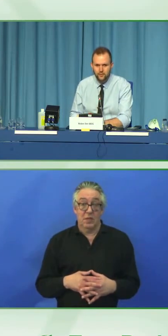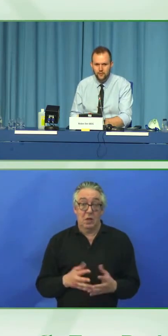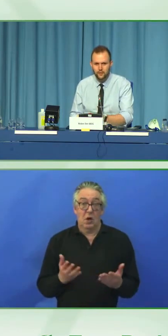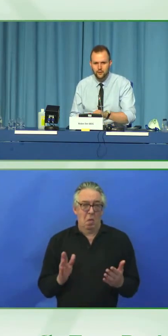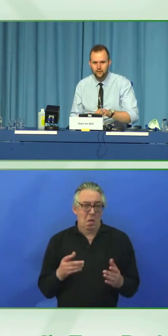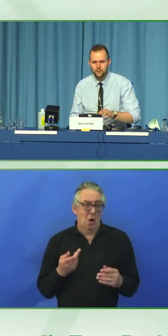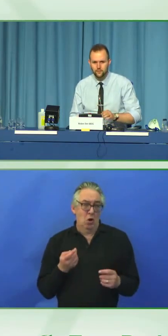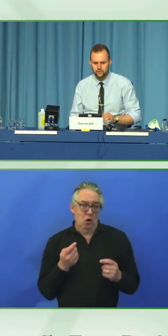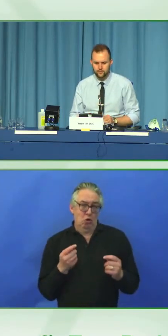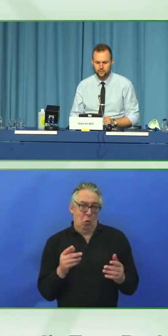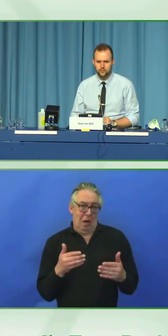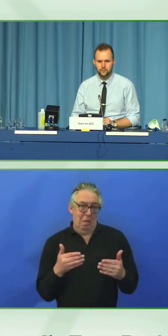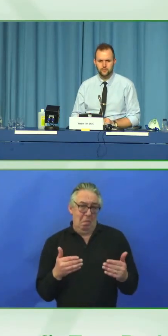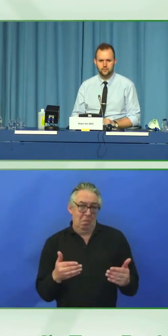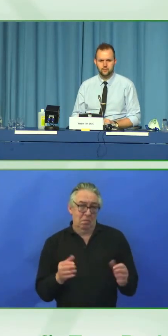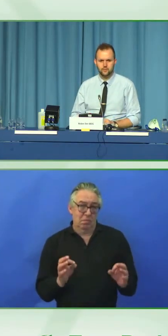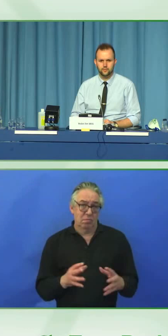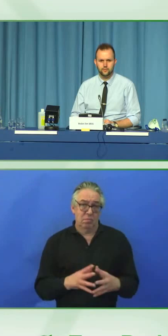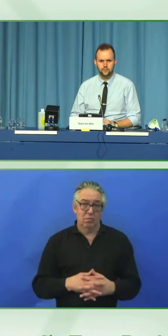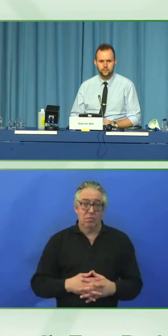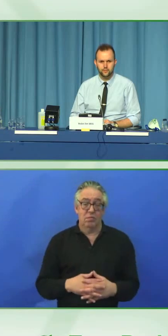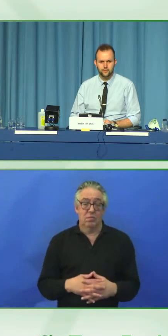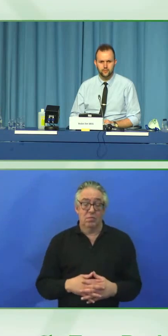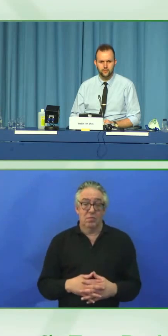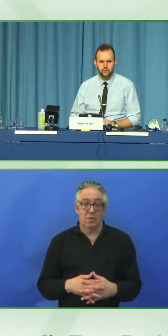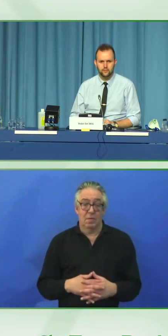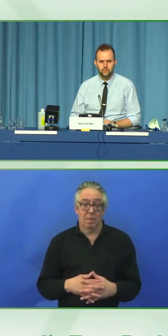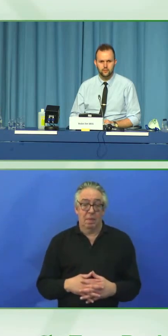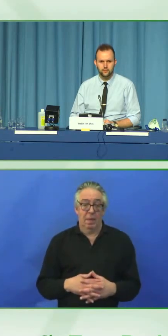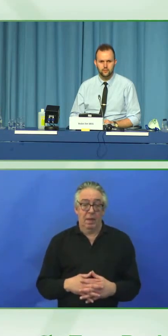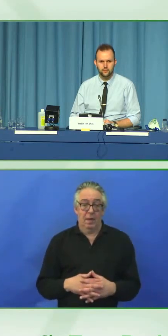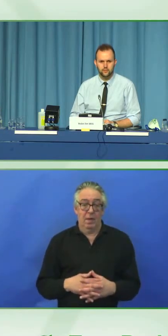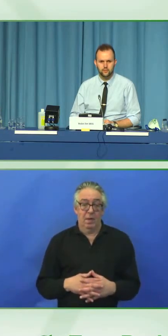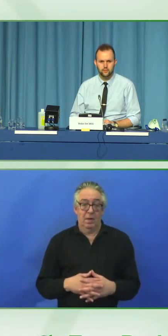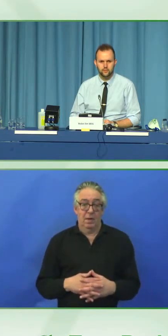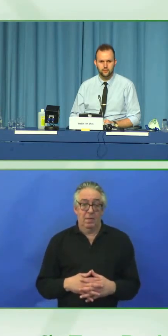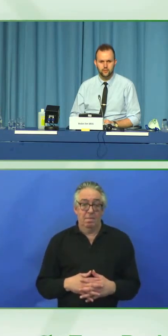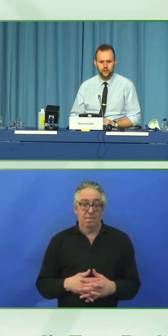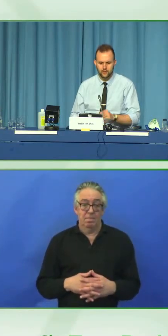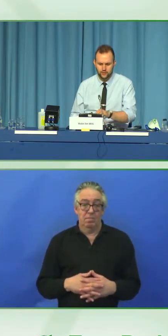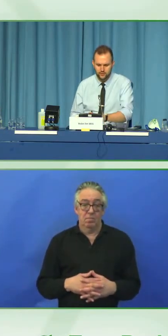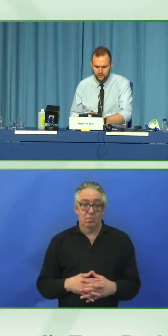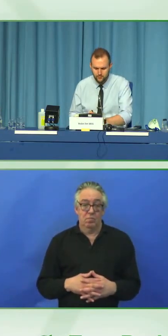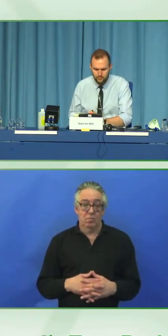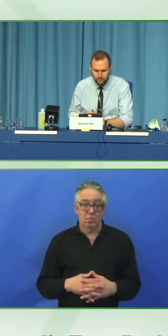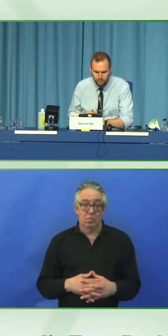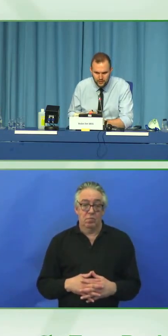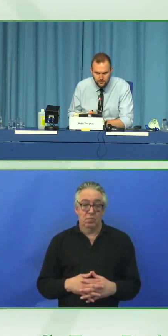To the PC mic and speakers. How is that?